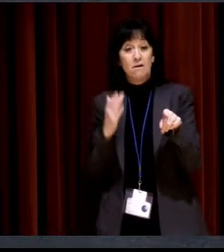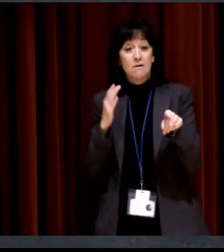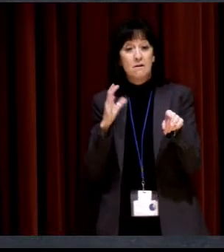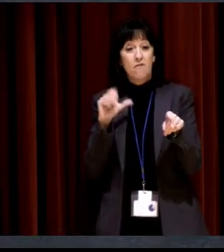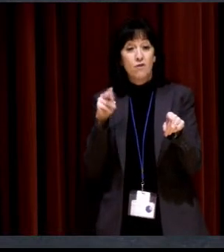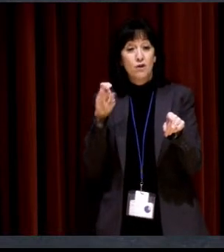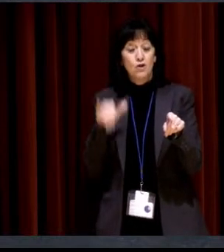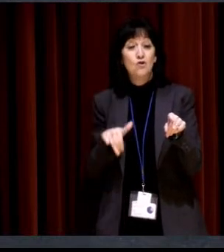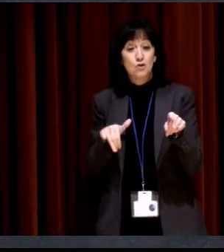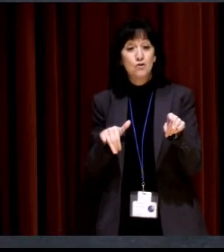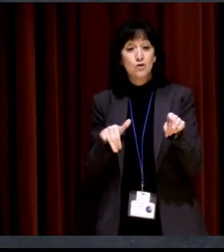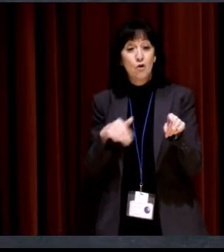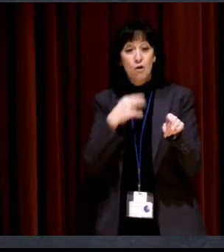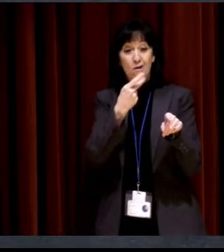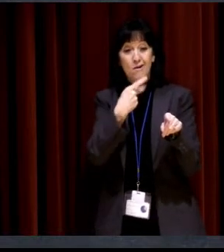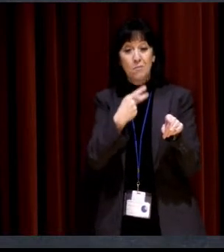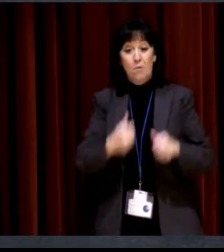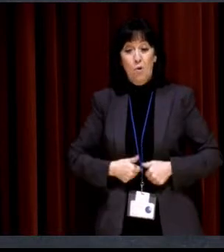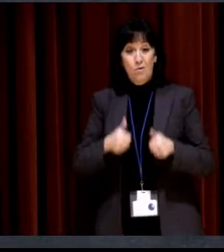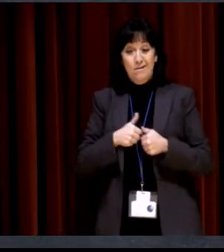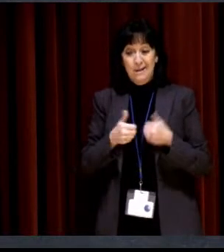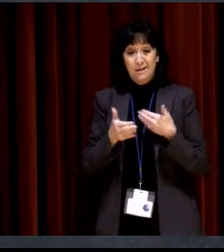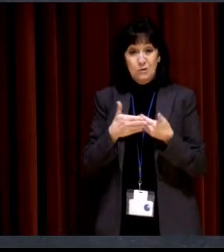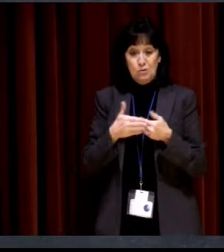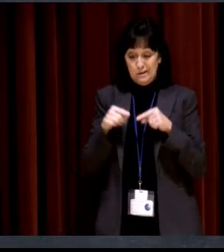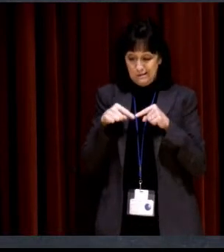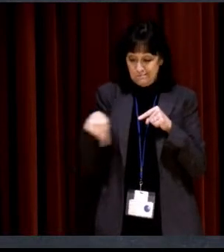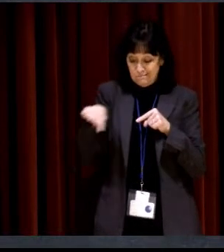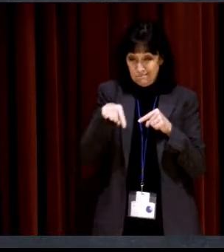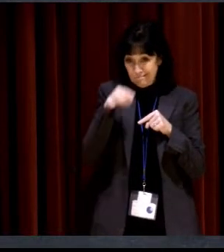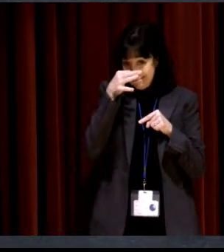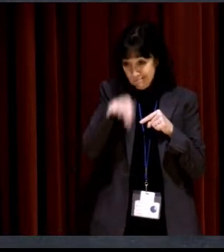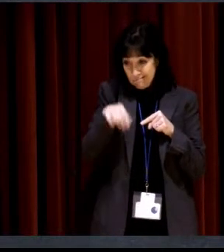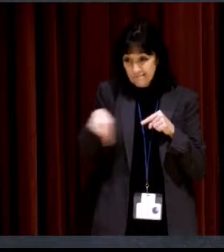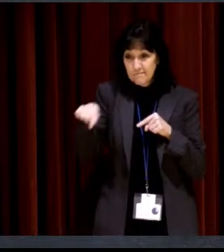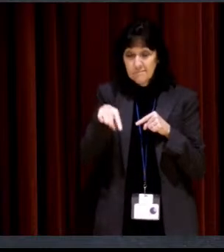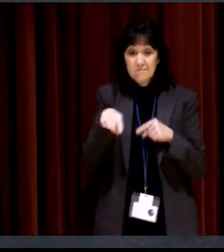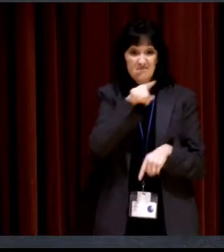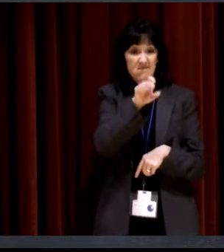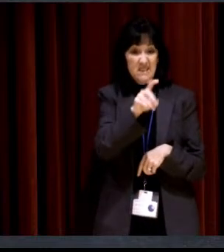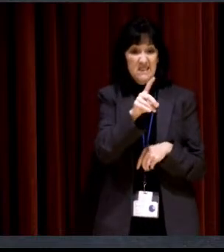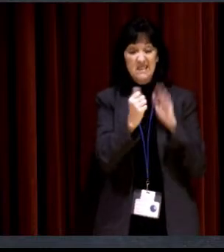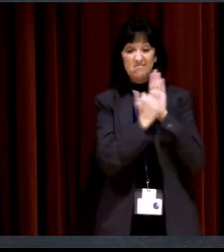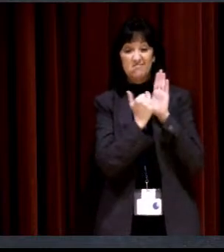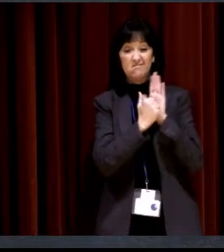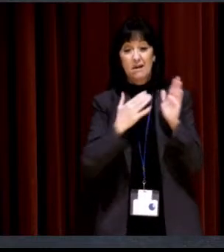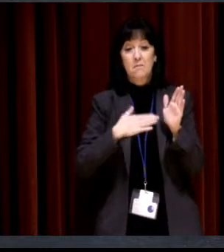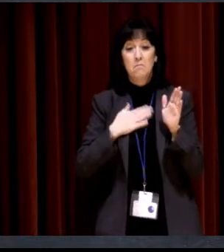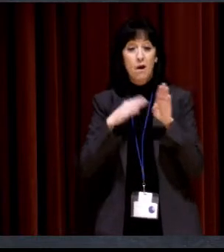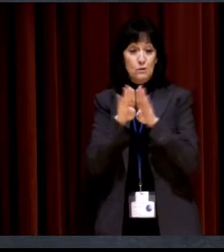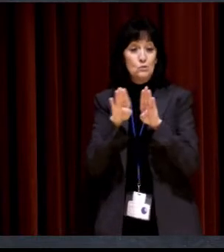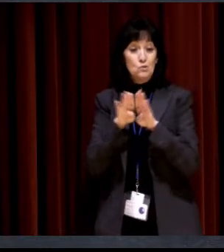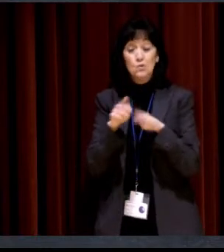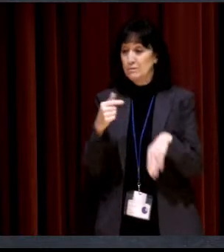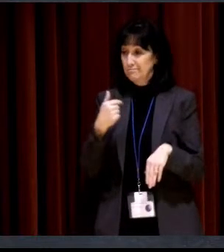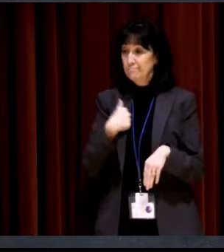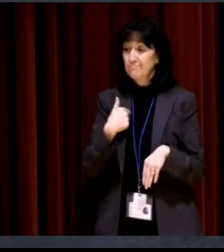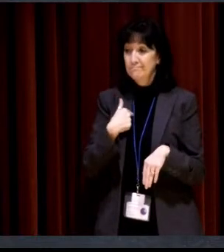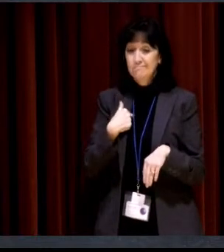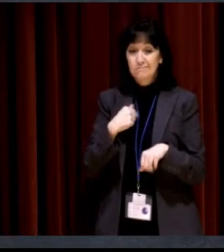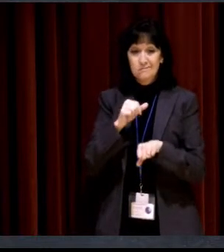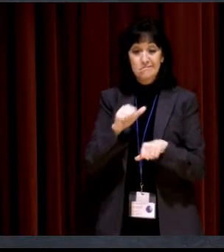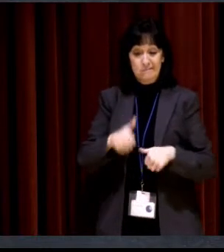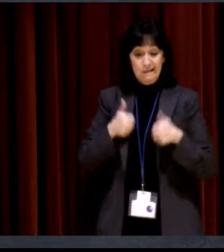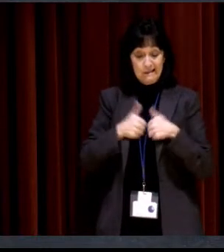now. He came and knocked on my door and invited me here. I also retired from Christina School District after working there